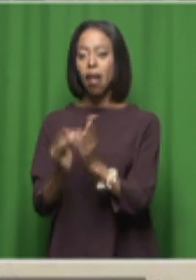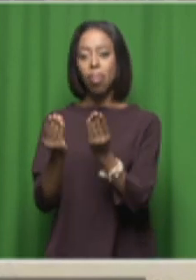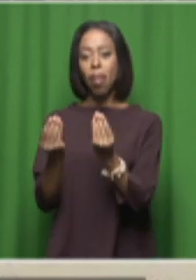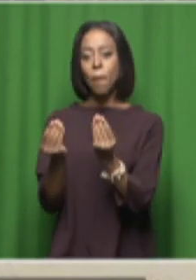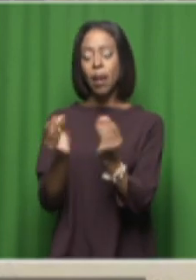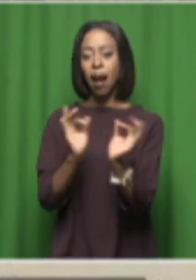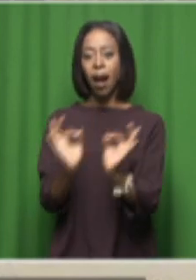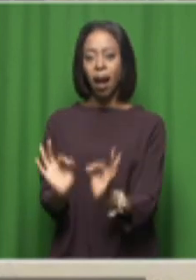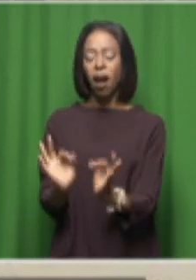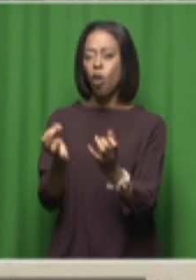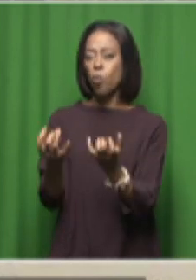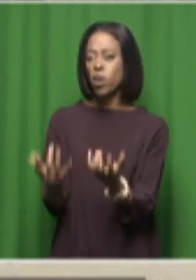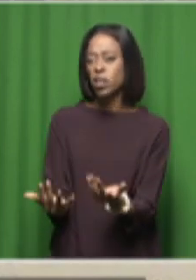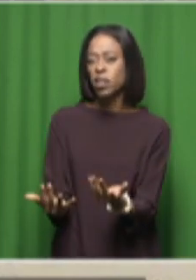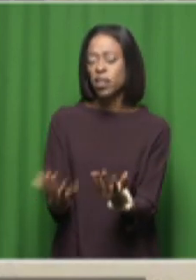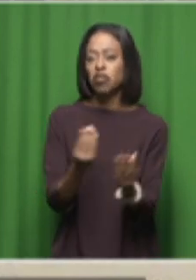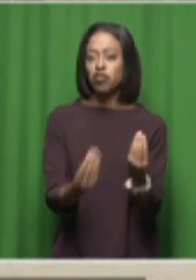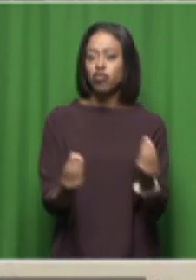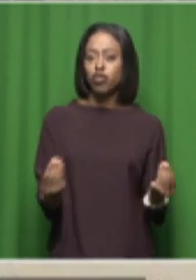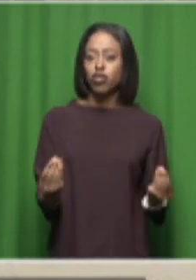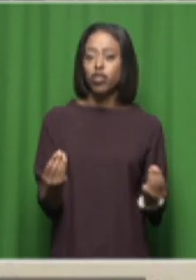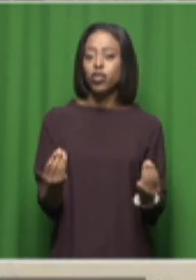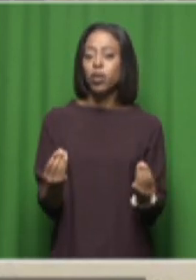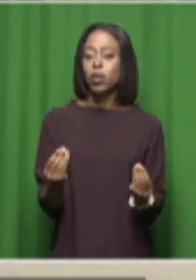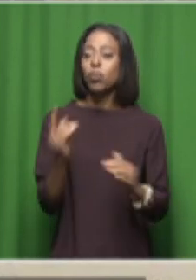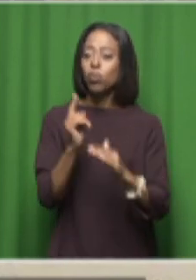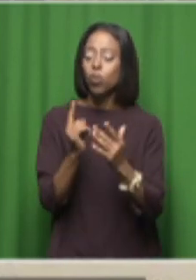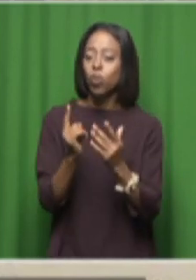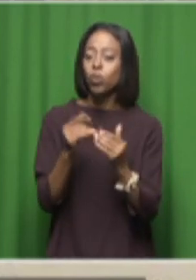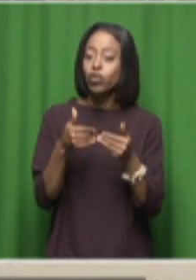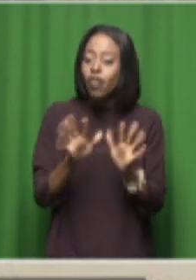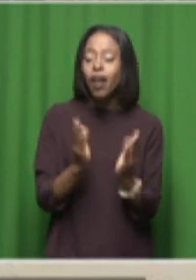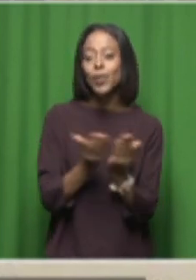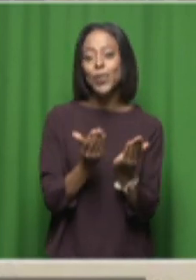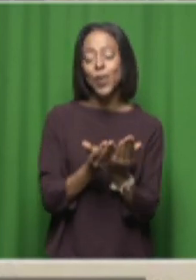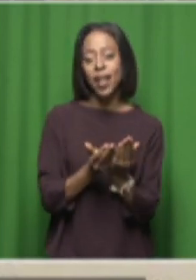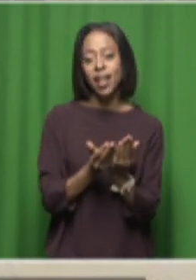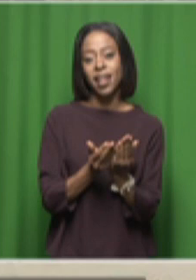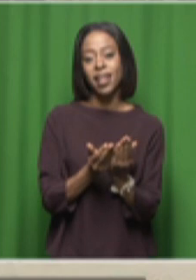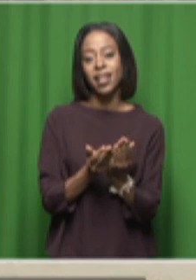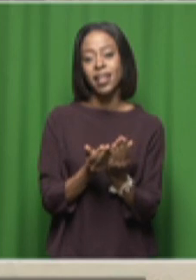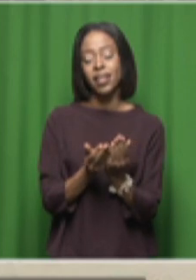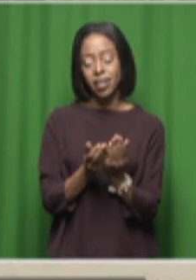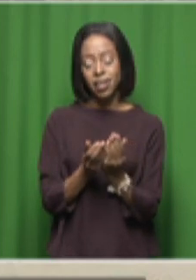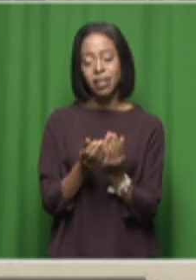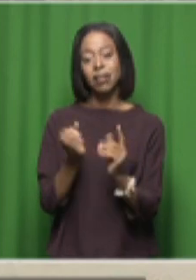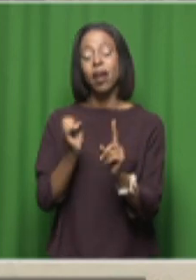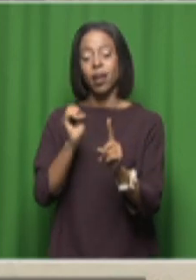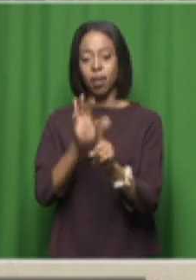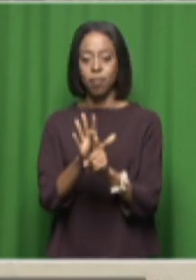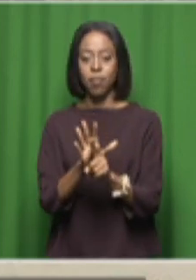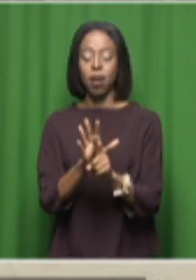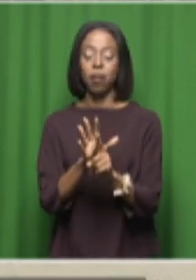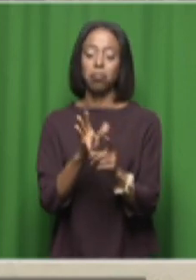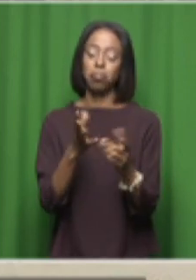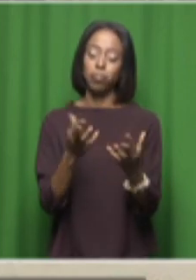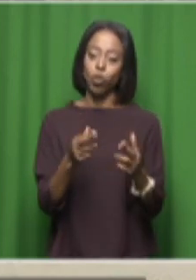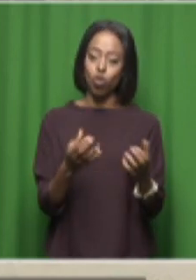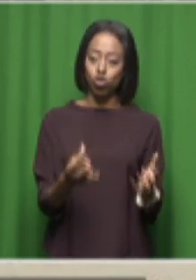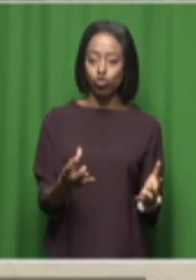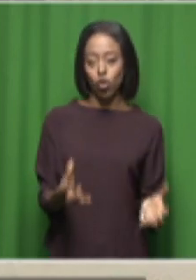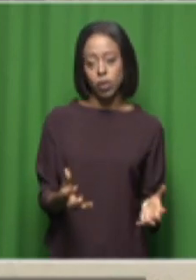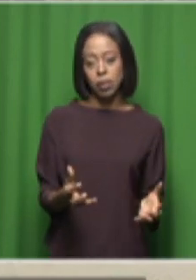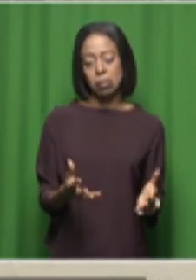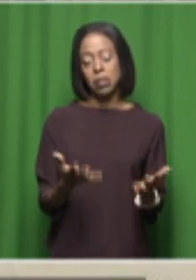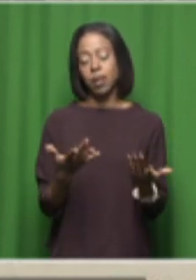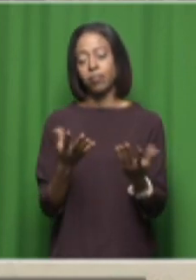numbers of children that will be coming into schools, and that has a knock-on effect on overcrowding, resources, etc. in